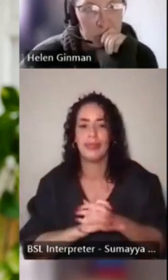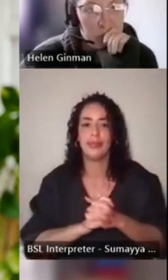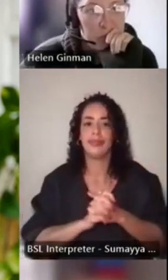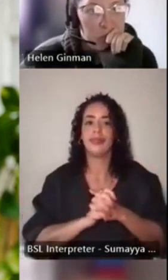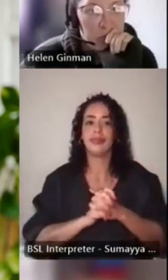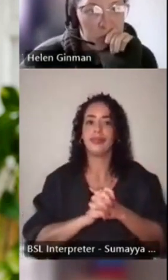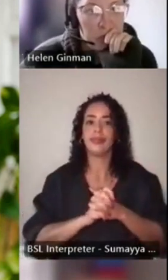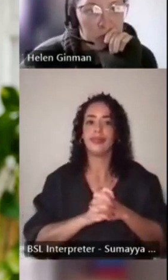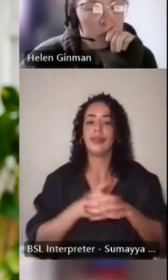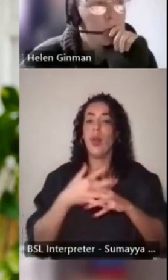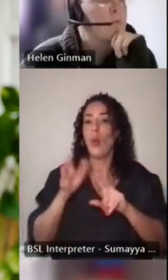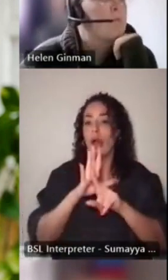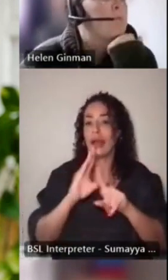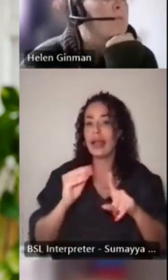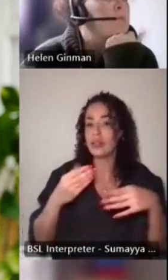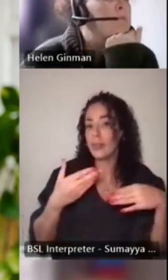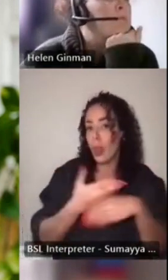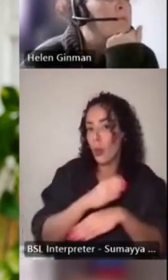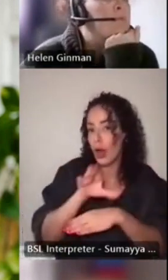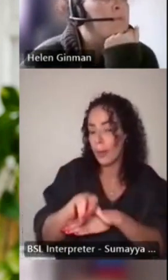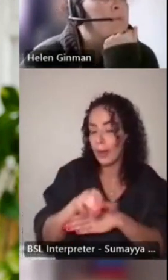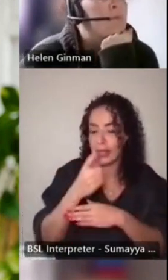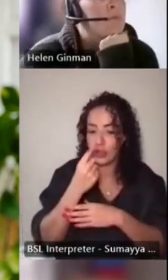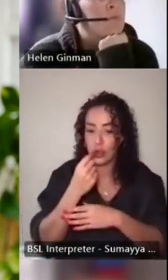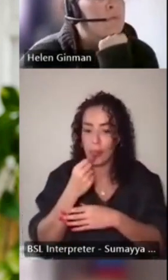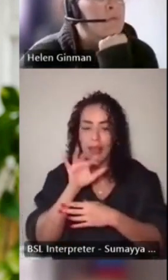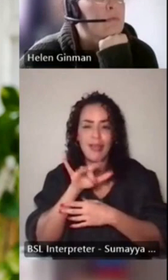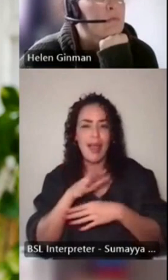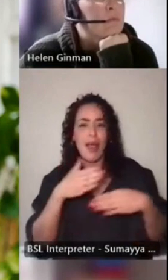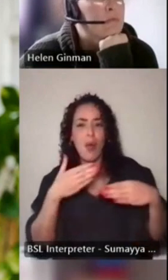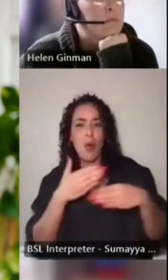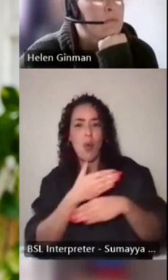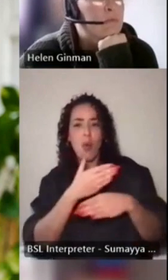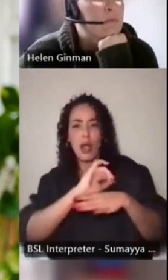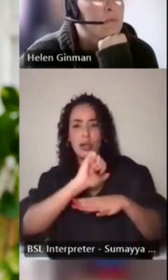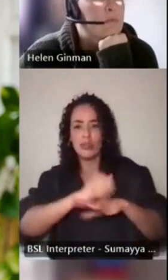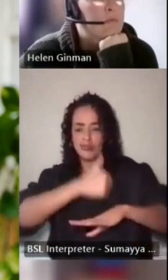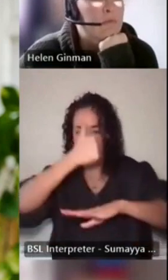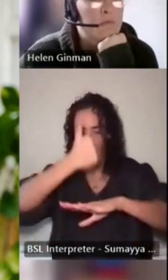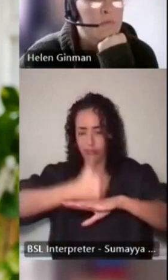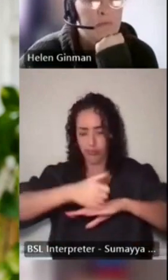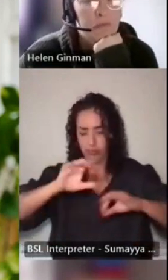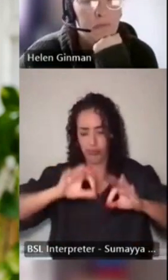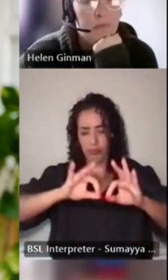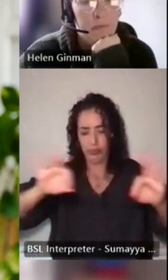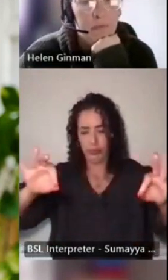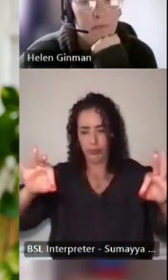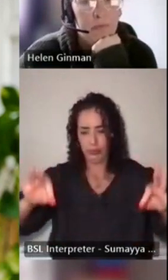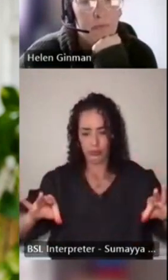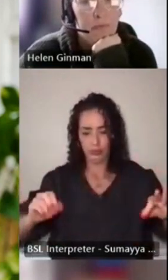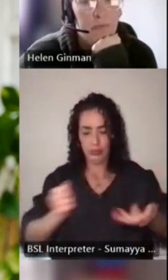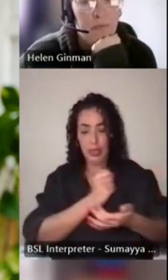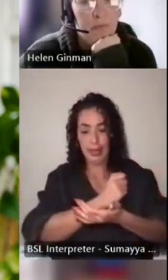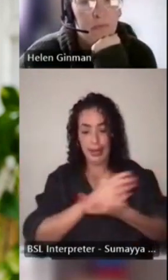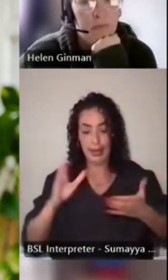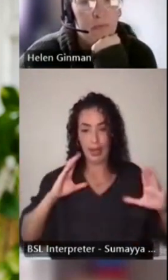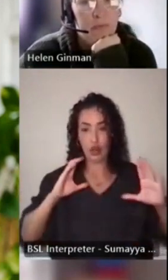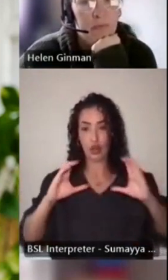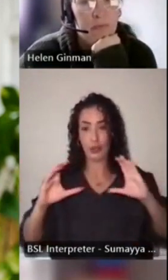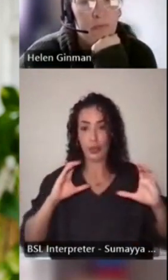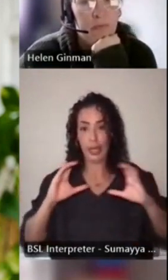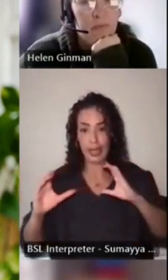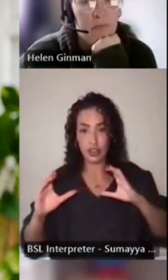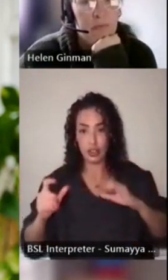example of this in the workplace might be at work, setting a boundary could involve establishing clear communication